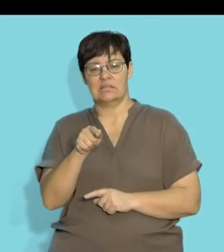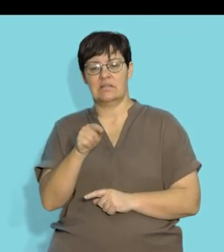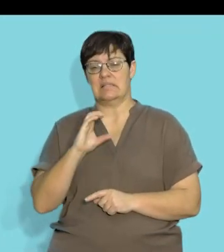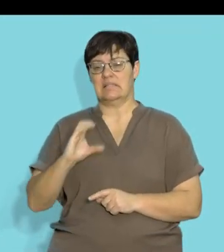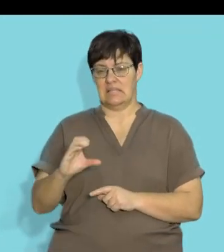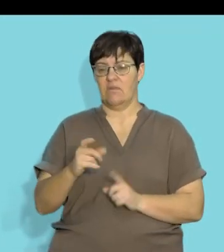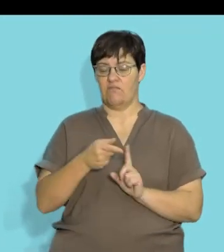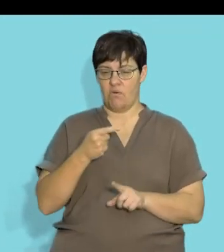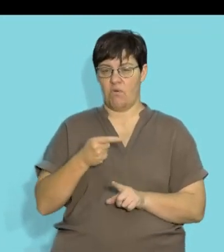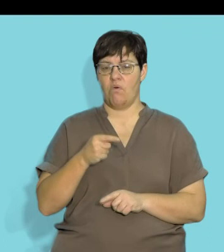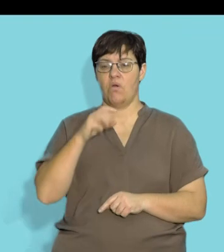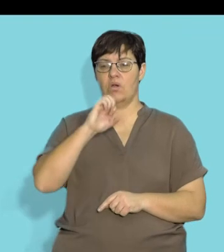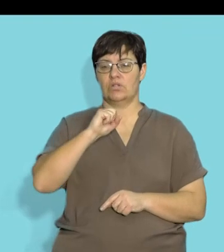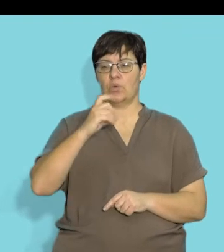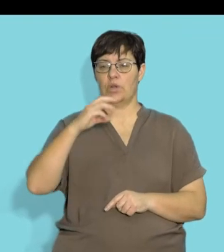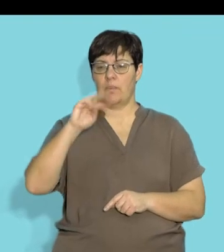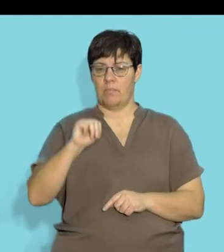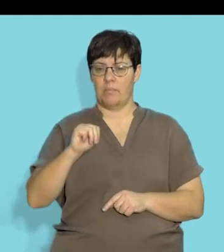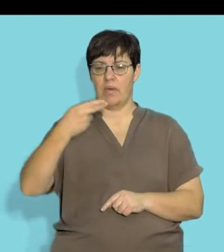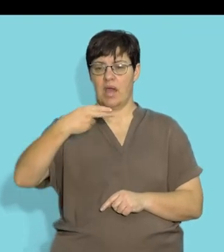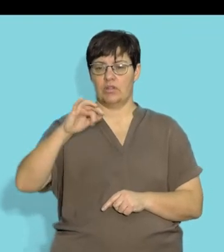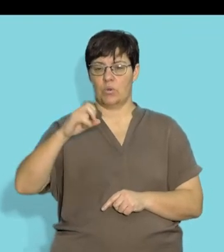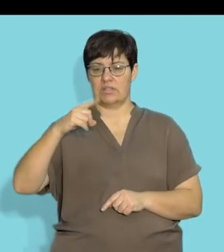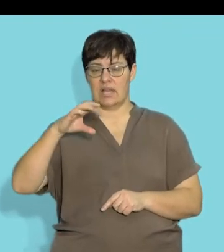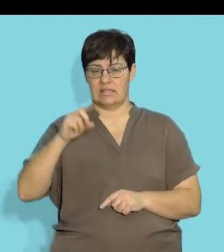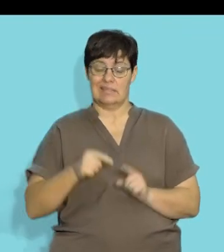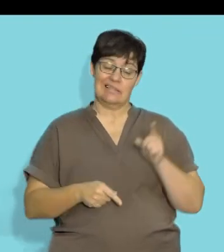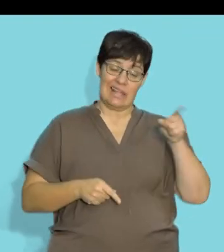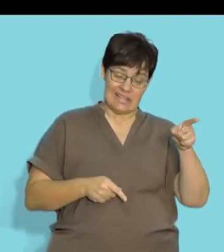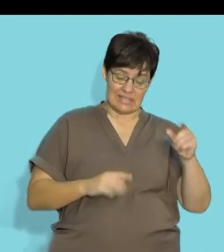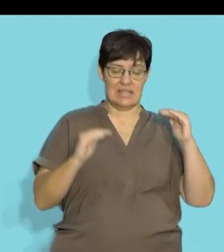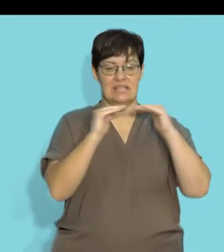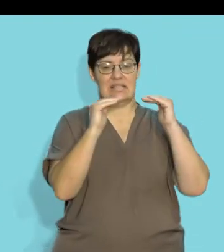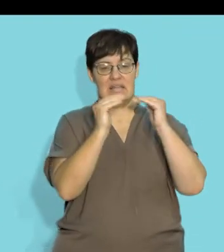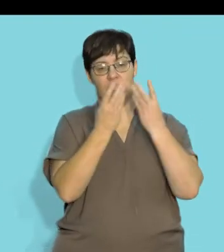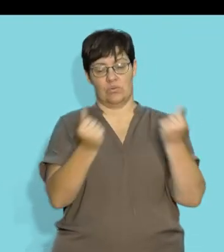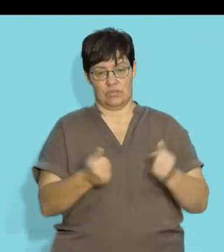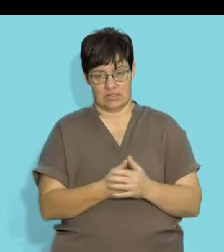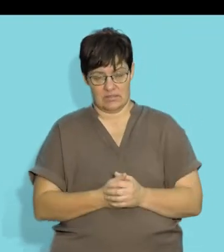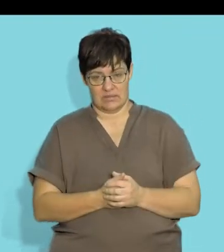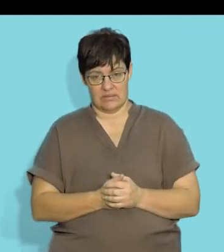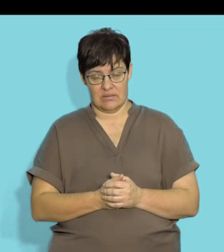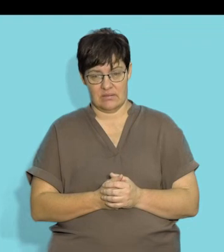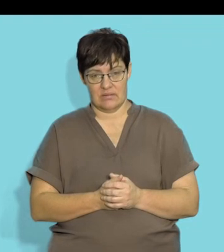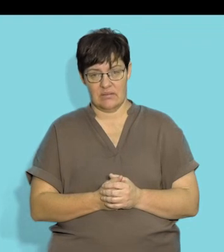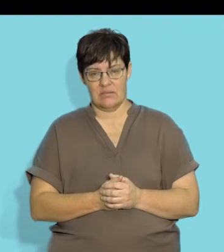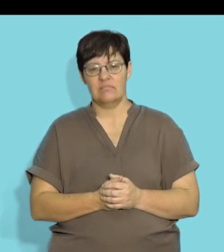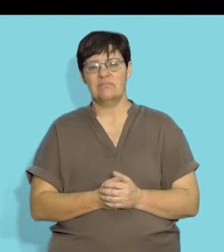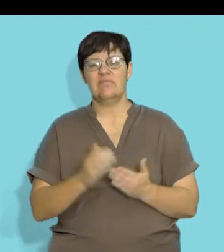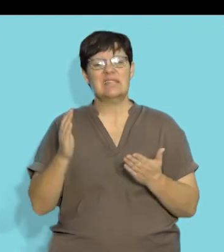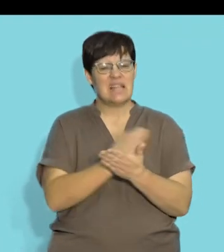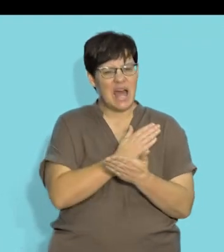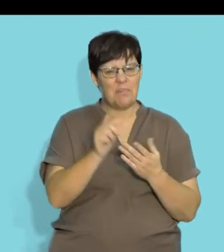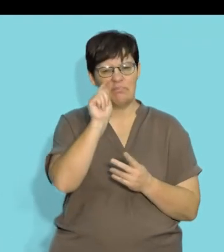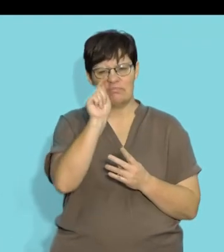of sodium hydroxide, whatever that is, and then this becomes our standard solution, right? So these are some of